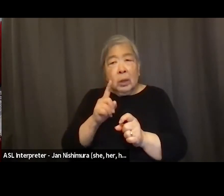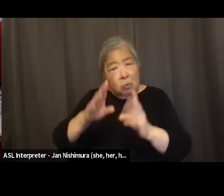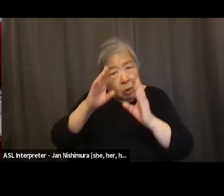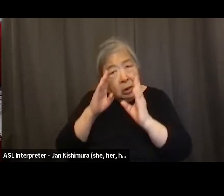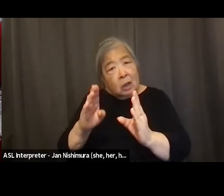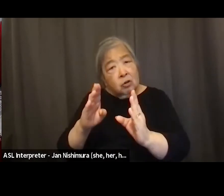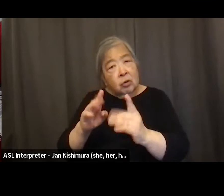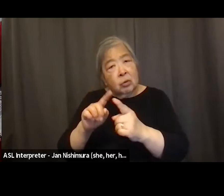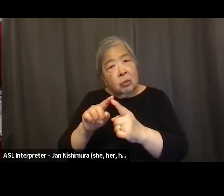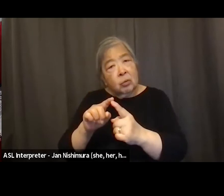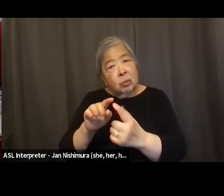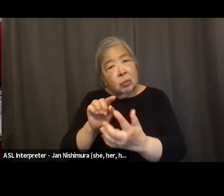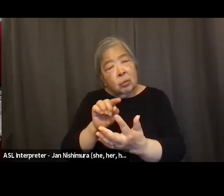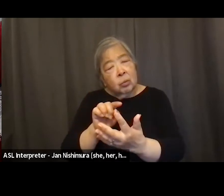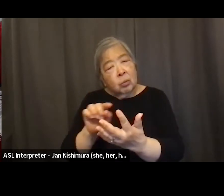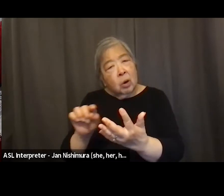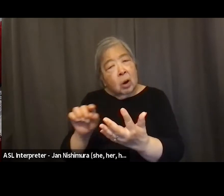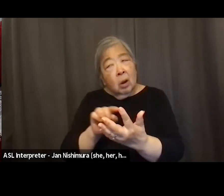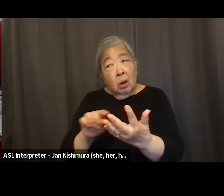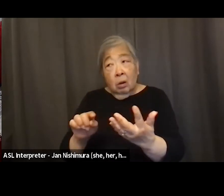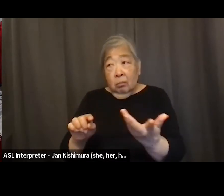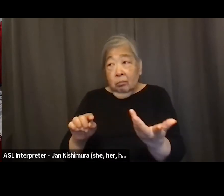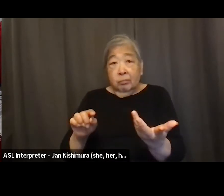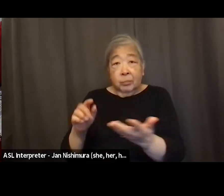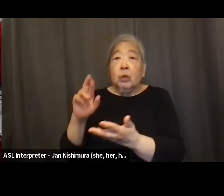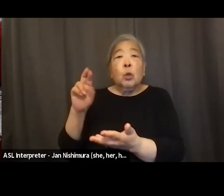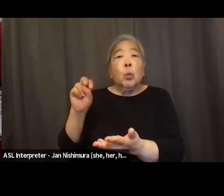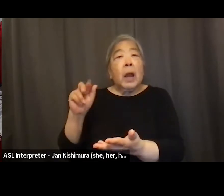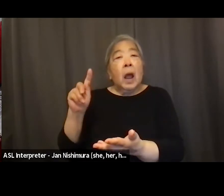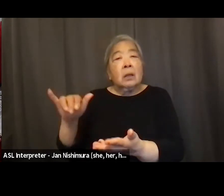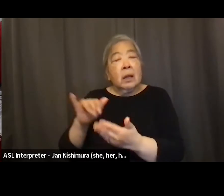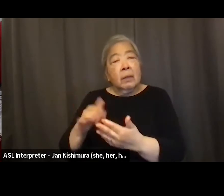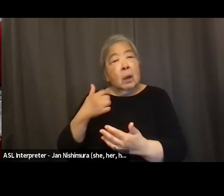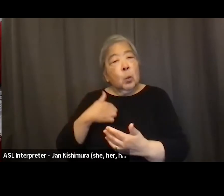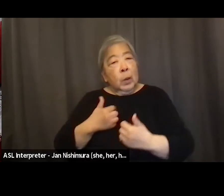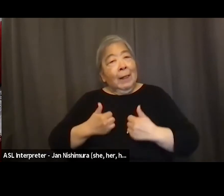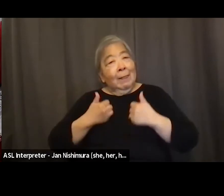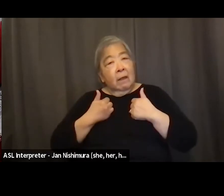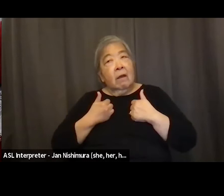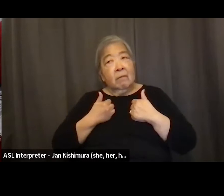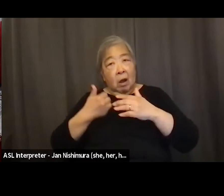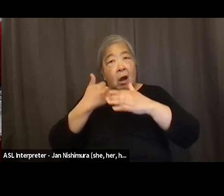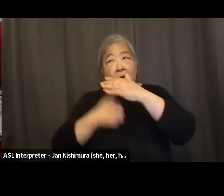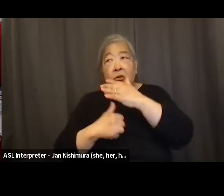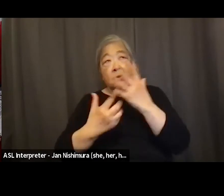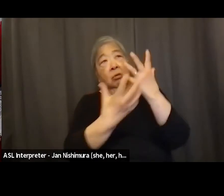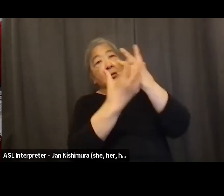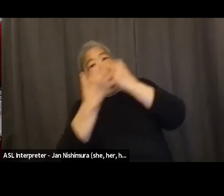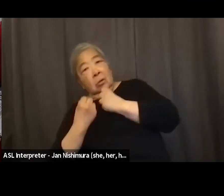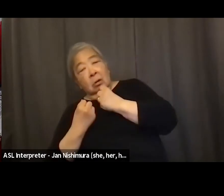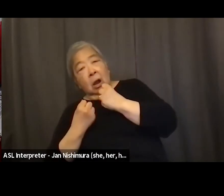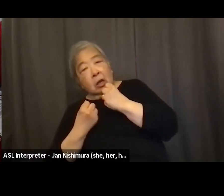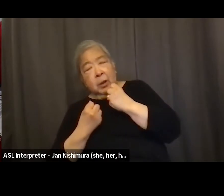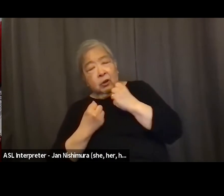attention to the reality that we live under occupation and under a system that does